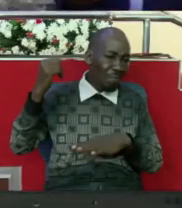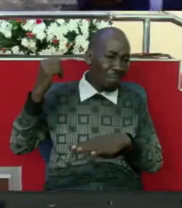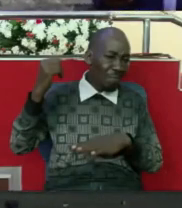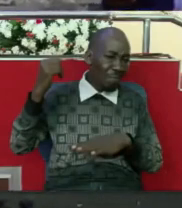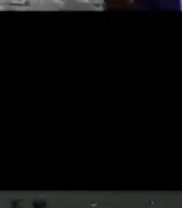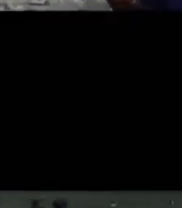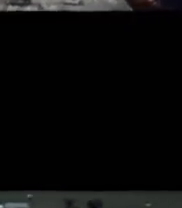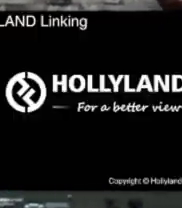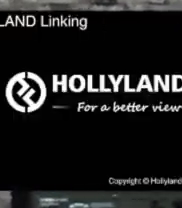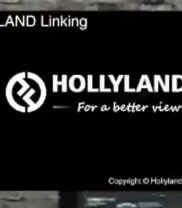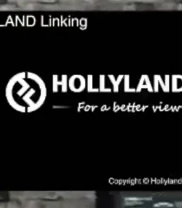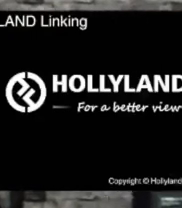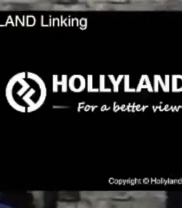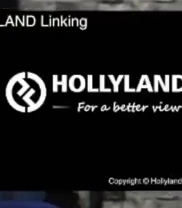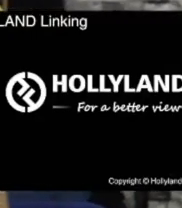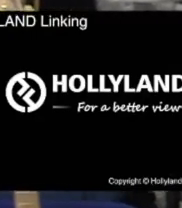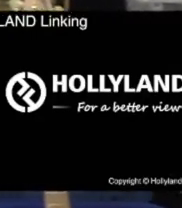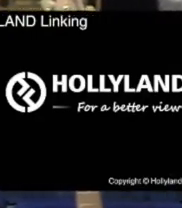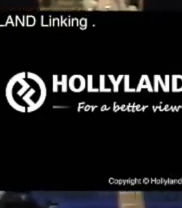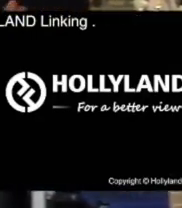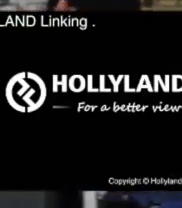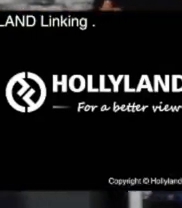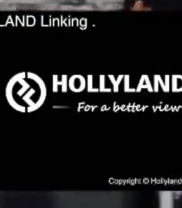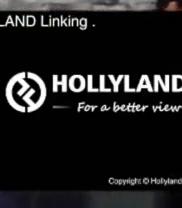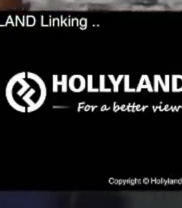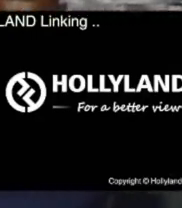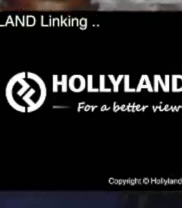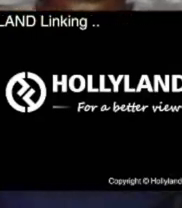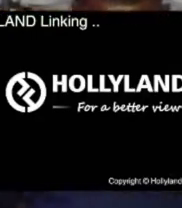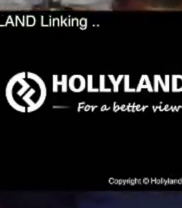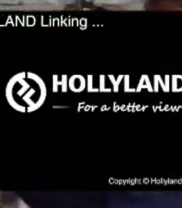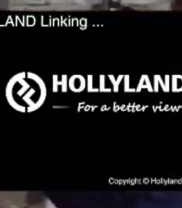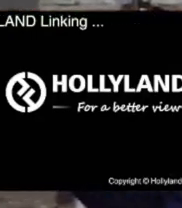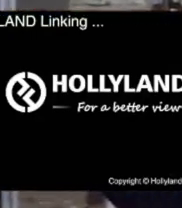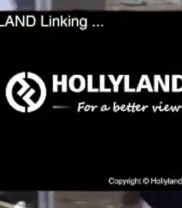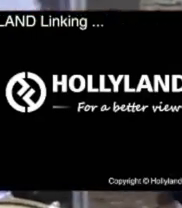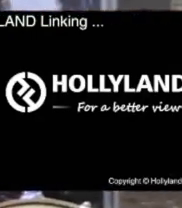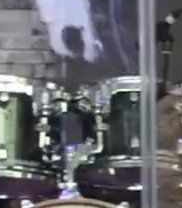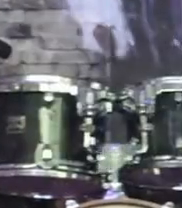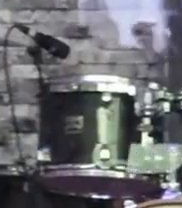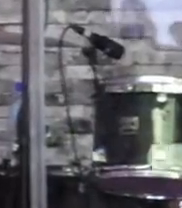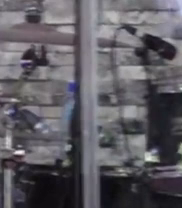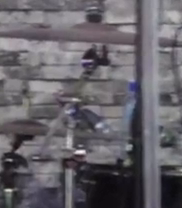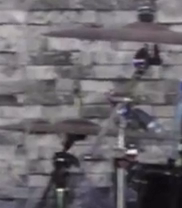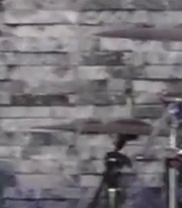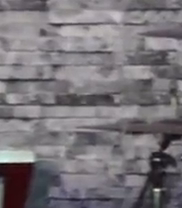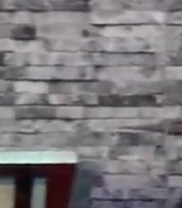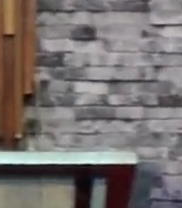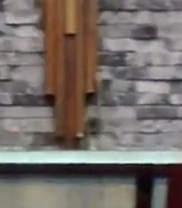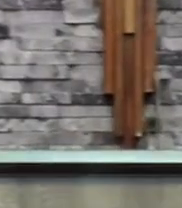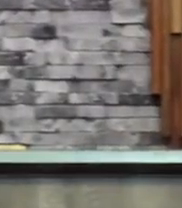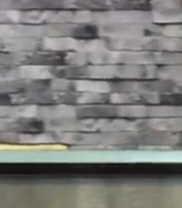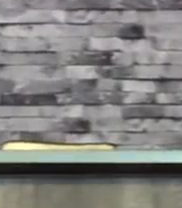this curse. And in this room, there are curses that go back generations. And